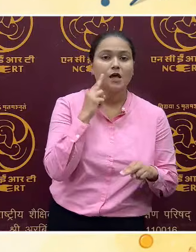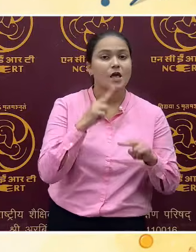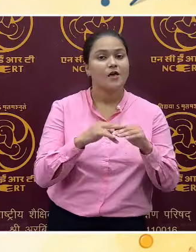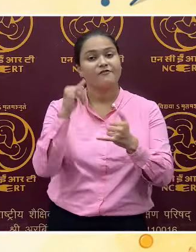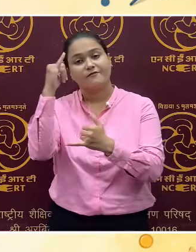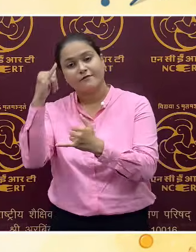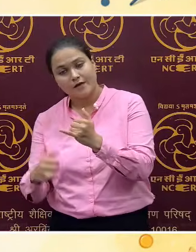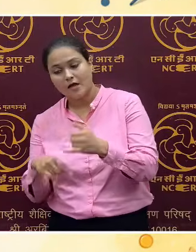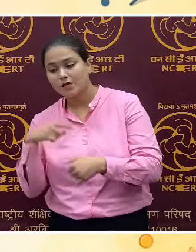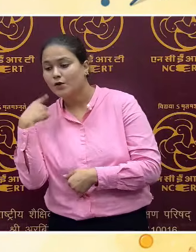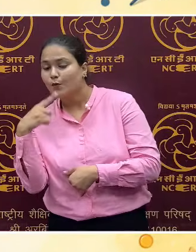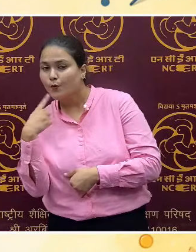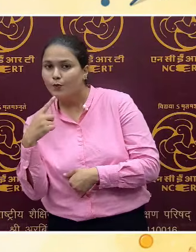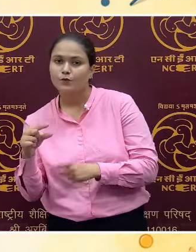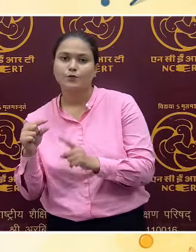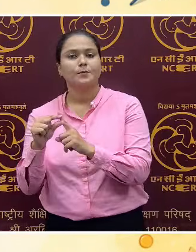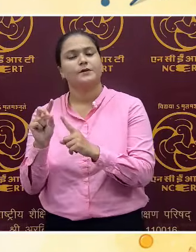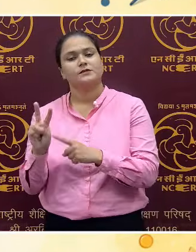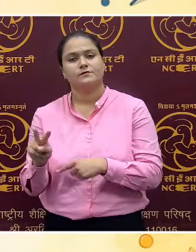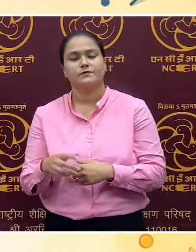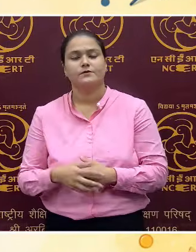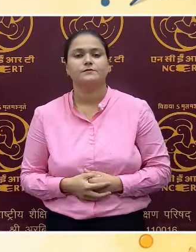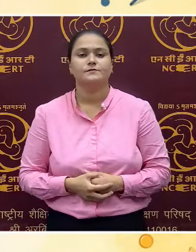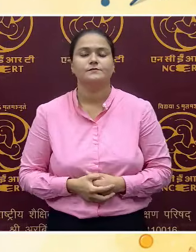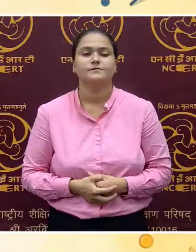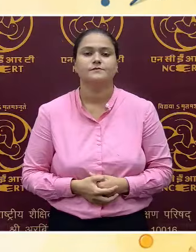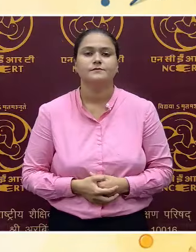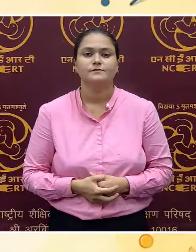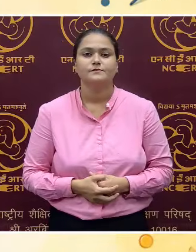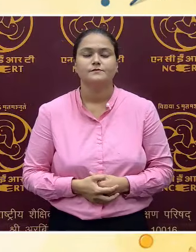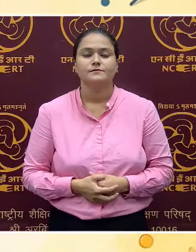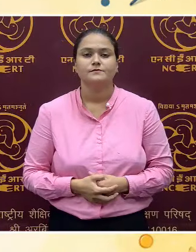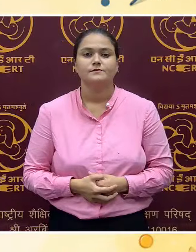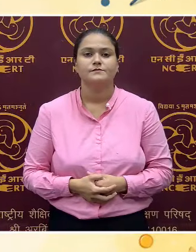the sentence, it is passive voice. Okay.